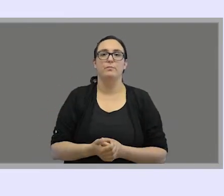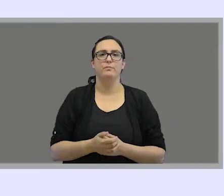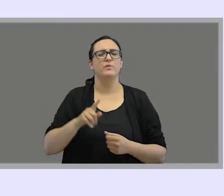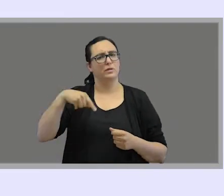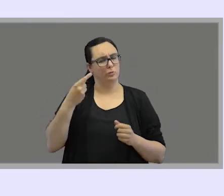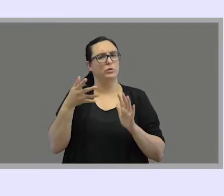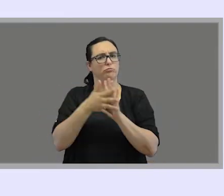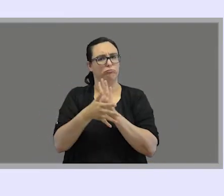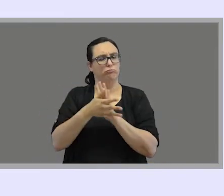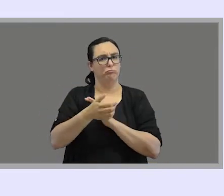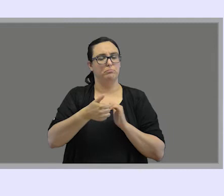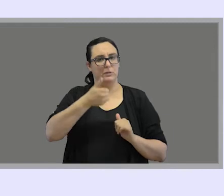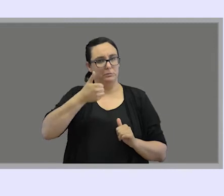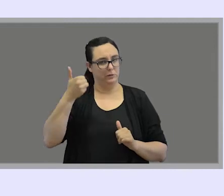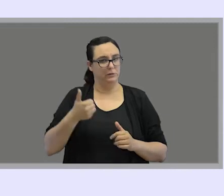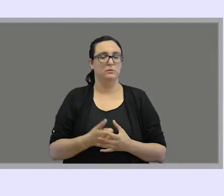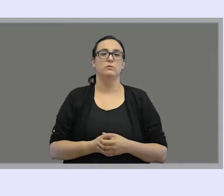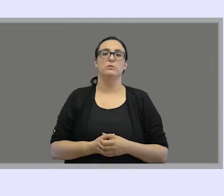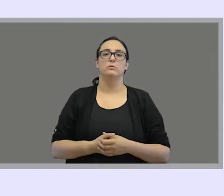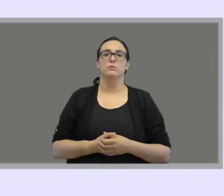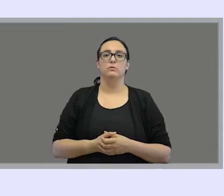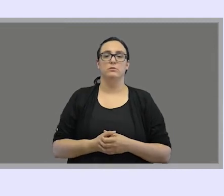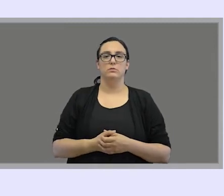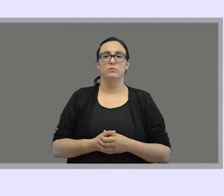that is what we're going to talk about in this section.